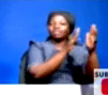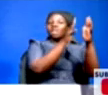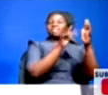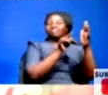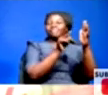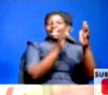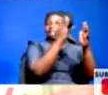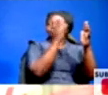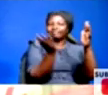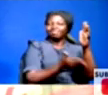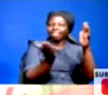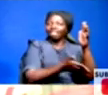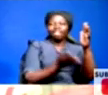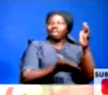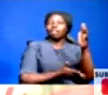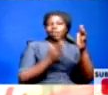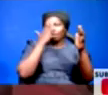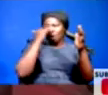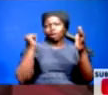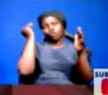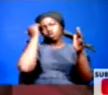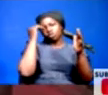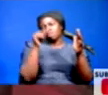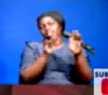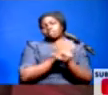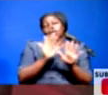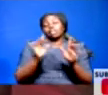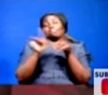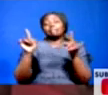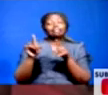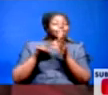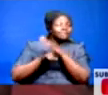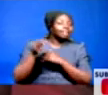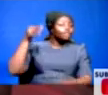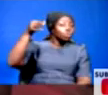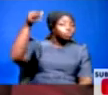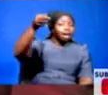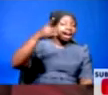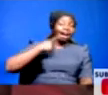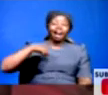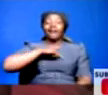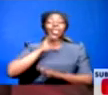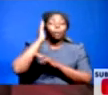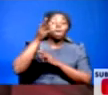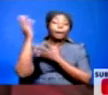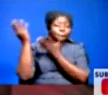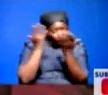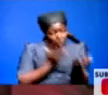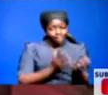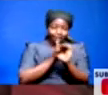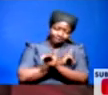tunakata kuni, maana hiyo ndio tunajua. Lakini katika siku za usoni, tutaweza kuleta ile inaitwa